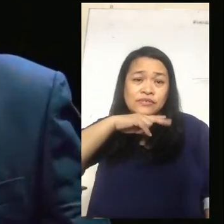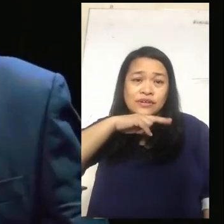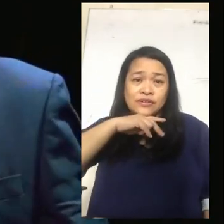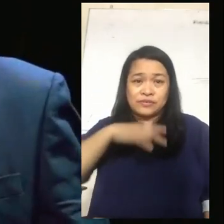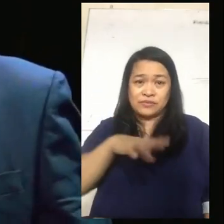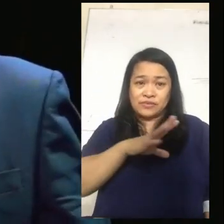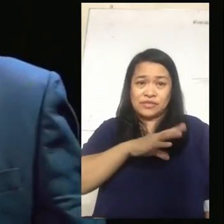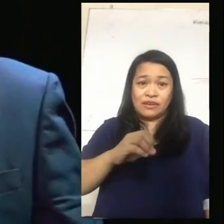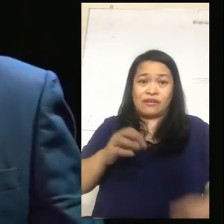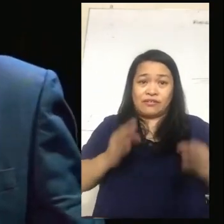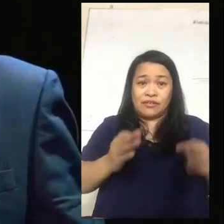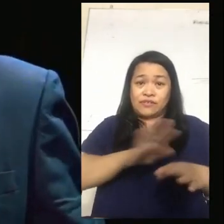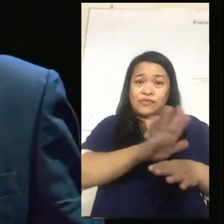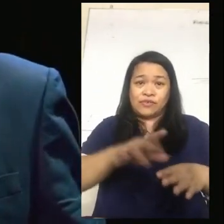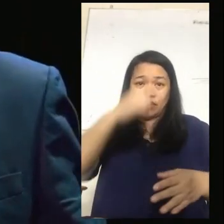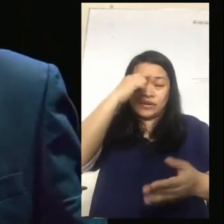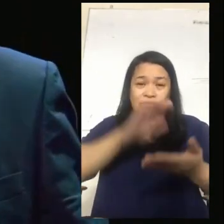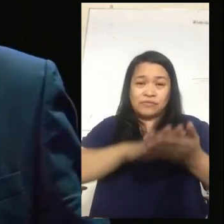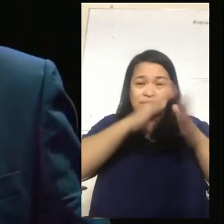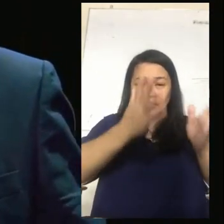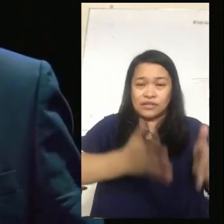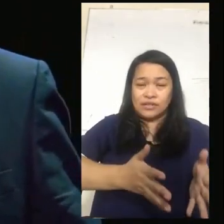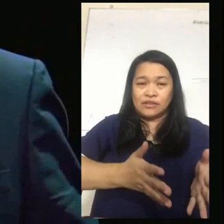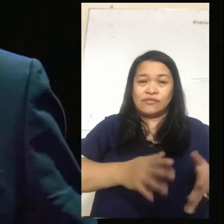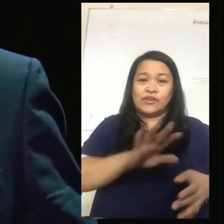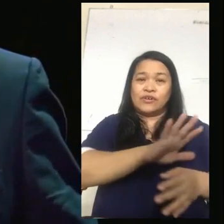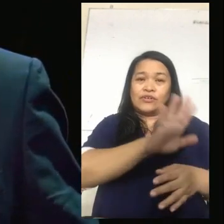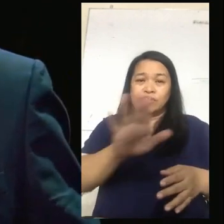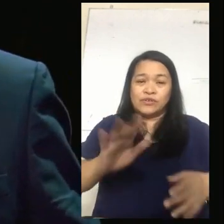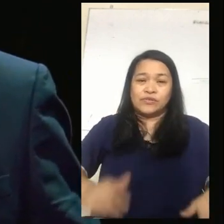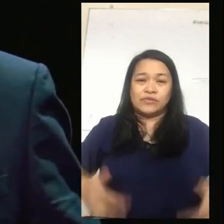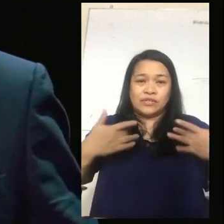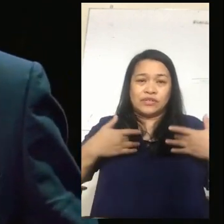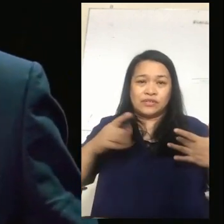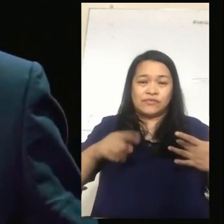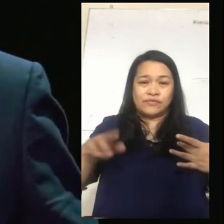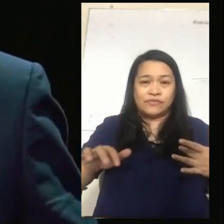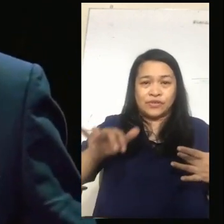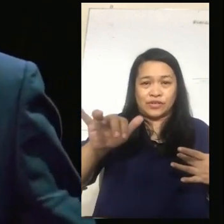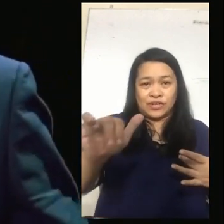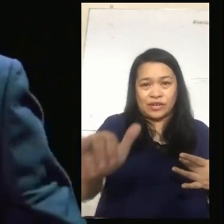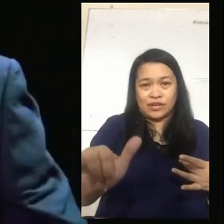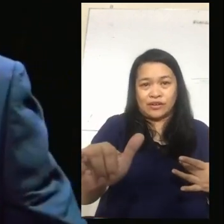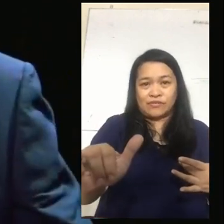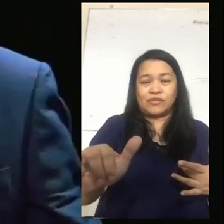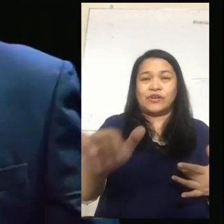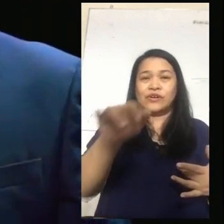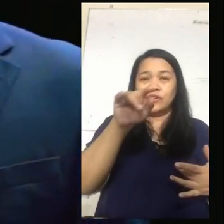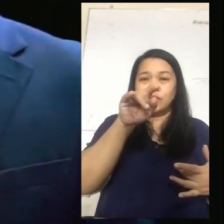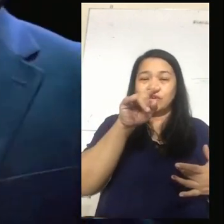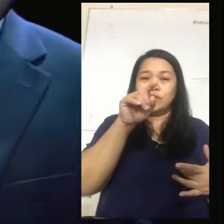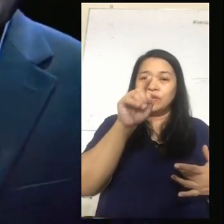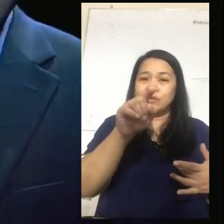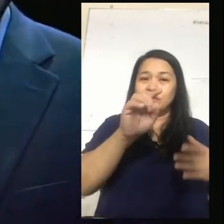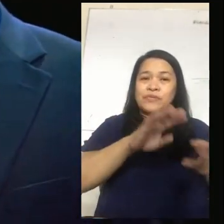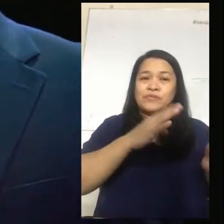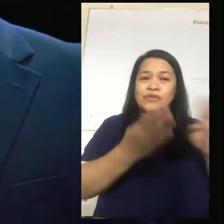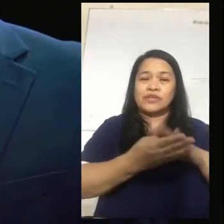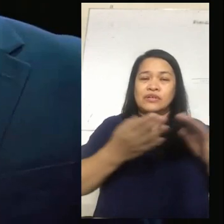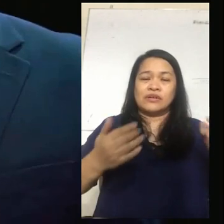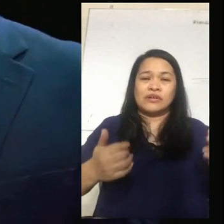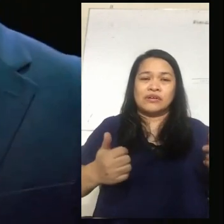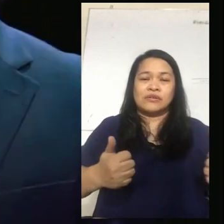Jesus Christ, you will go to heaven. You'll live forever. But if spiritual virus gets into your life,